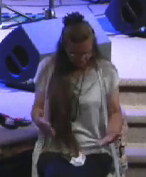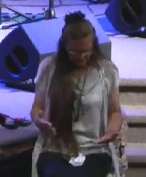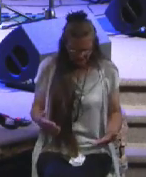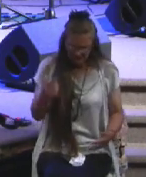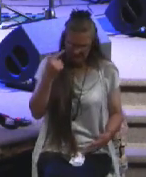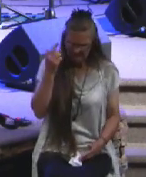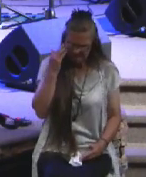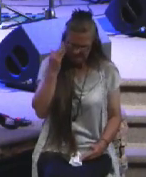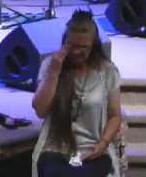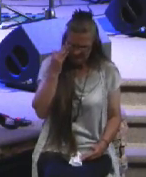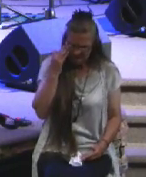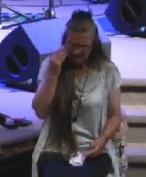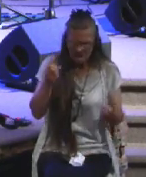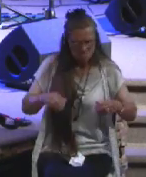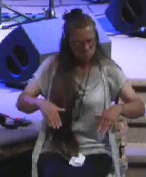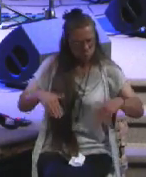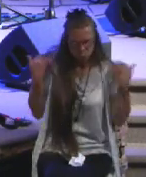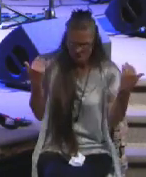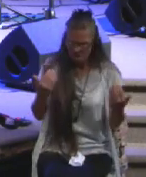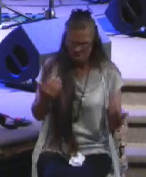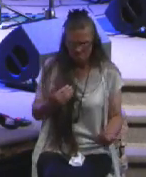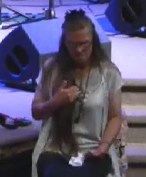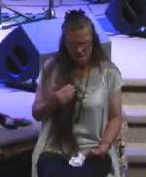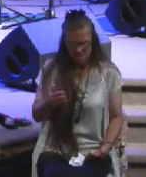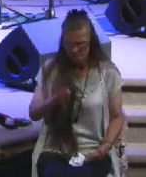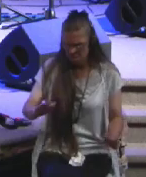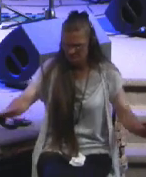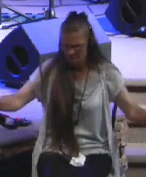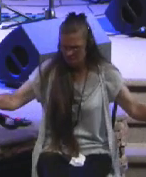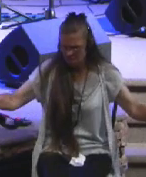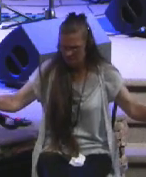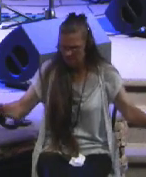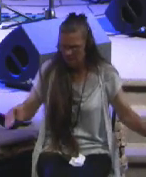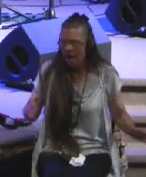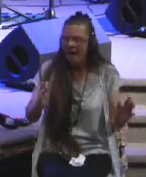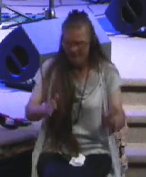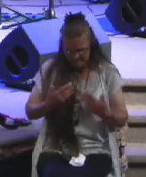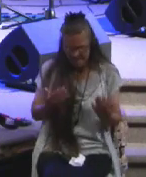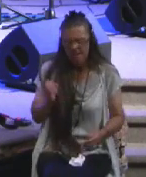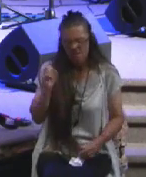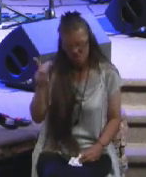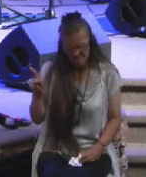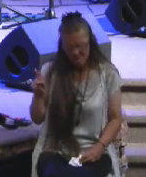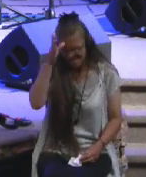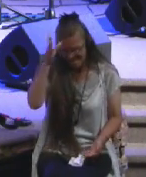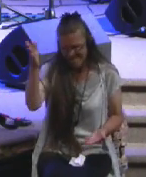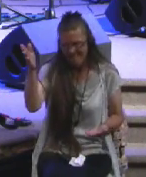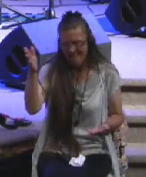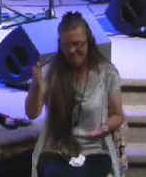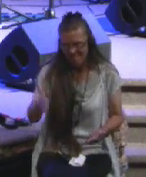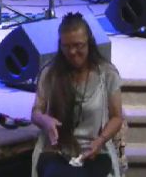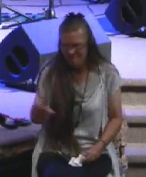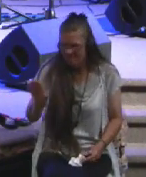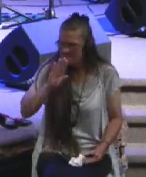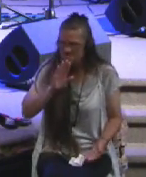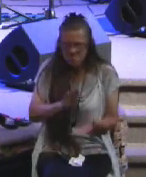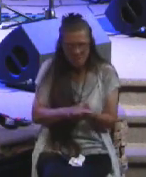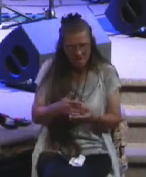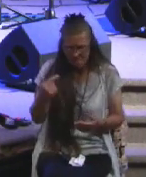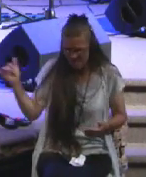I'm proud of my kids. I feel like I did all right as a daddy. Their mother and